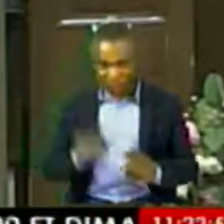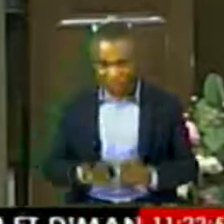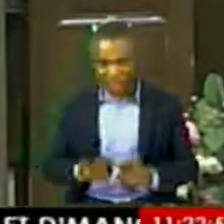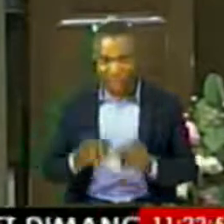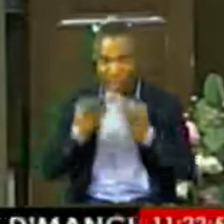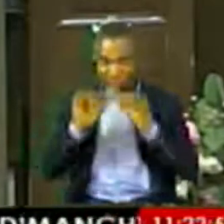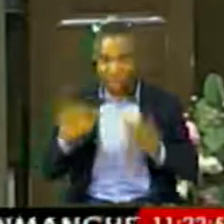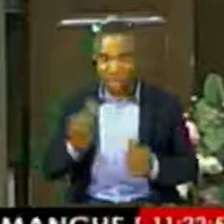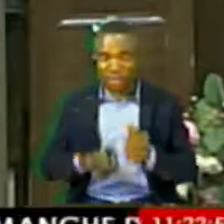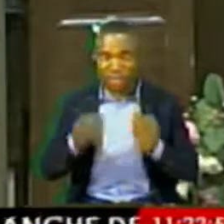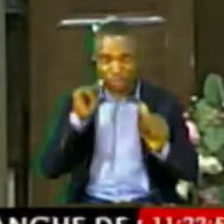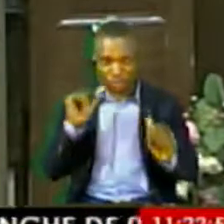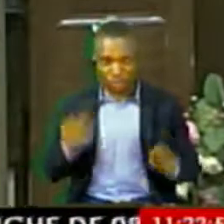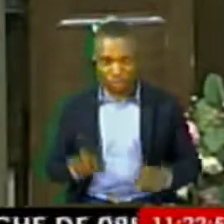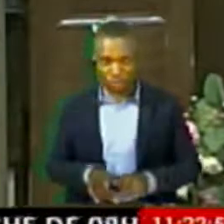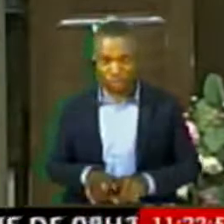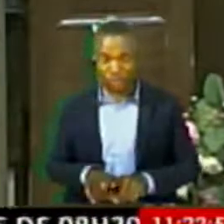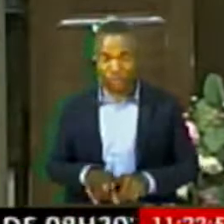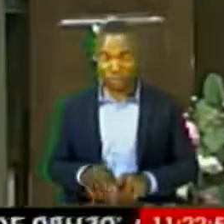Bless one brother and sister.